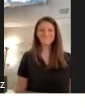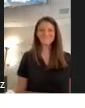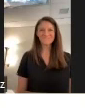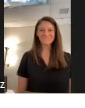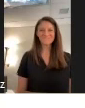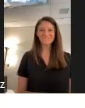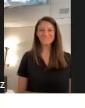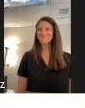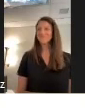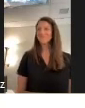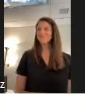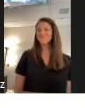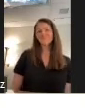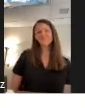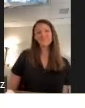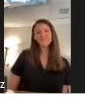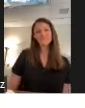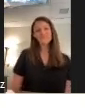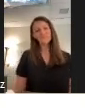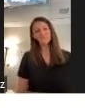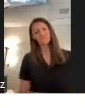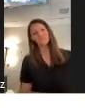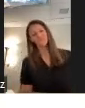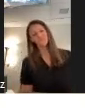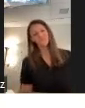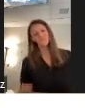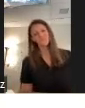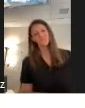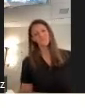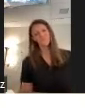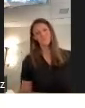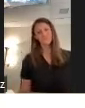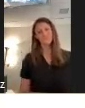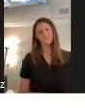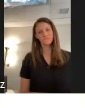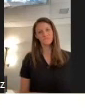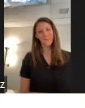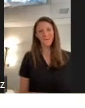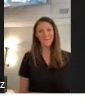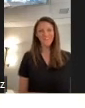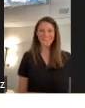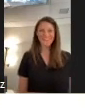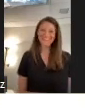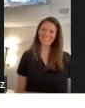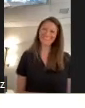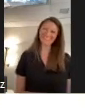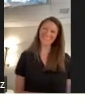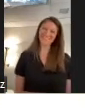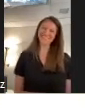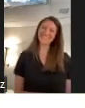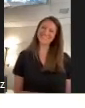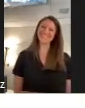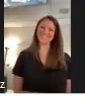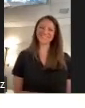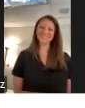Well, great. Thank you. Does anyone have any questions for Michele? You're a great presenter, by the way. Kudos to you. That's